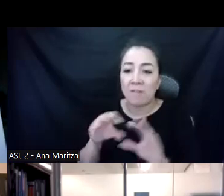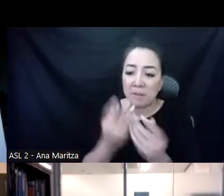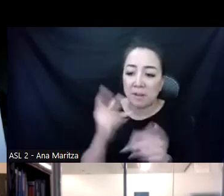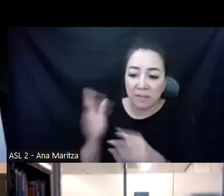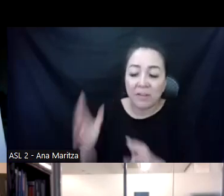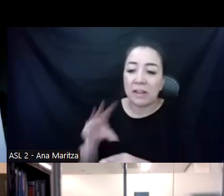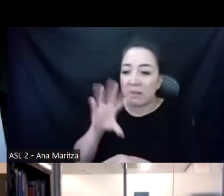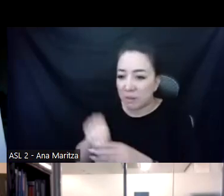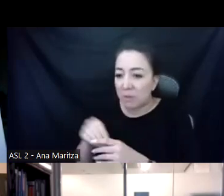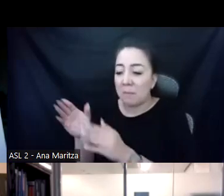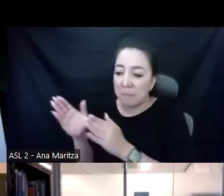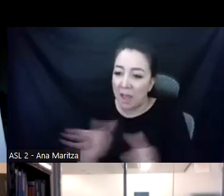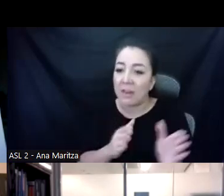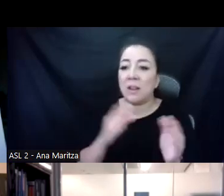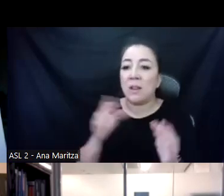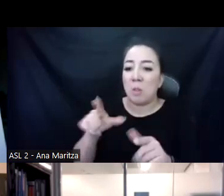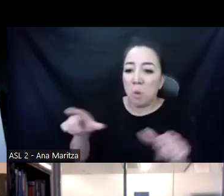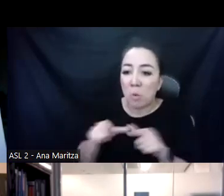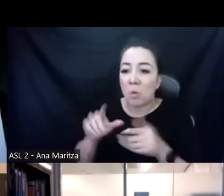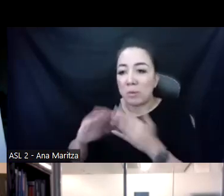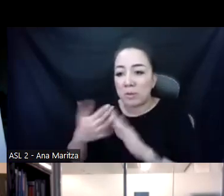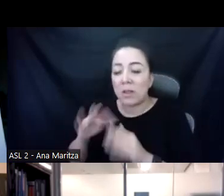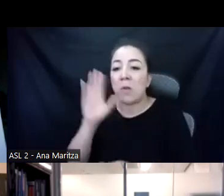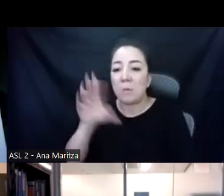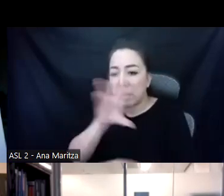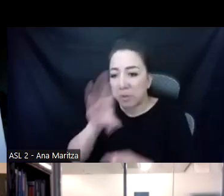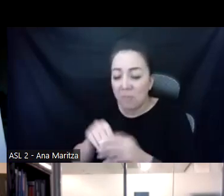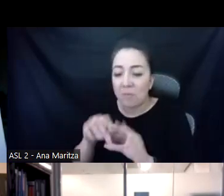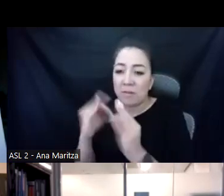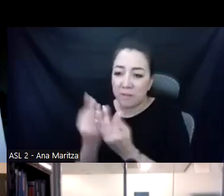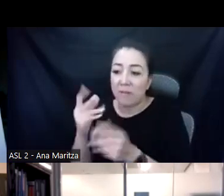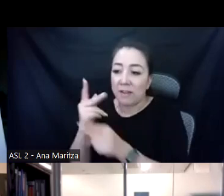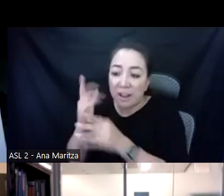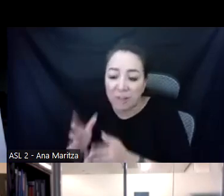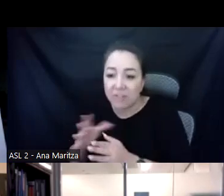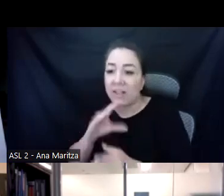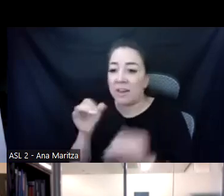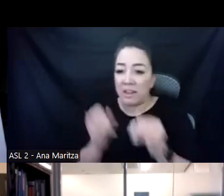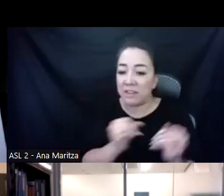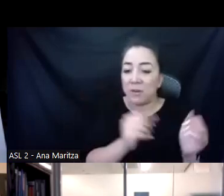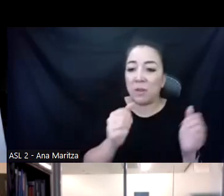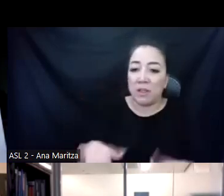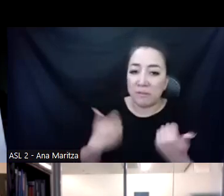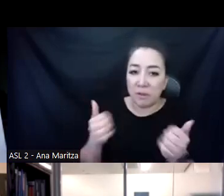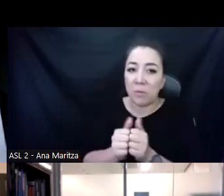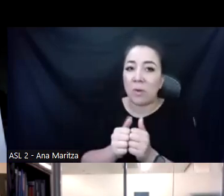planning and local communities, it would be incorporate family caregivers and individuals living with